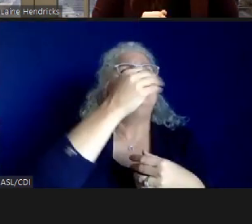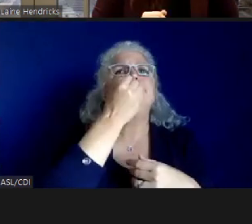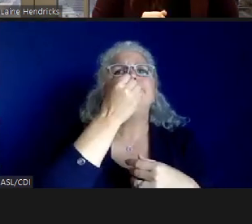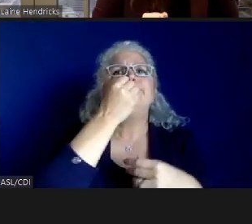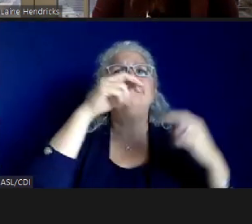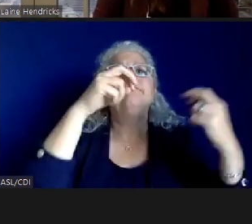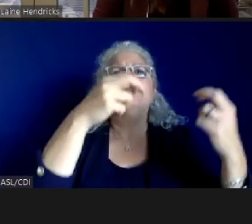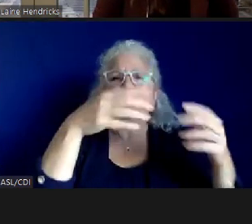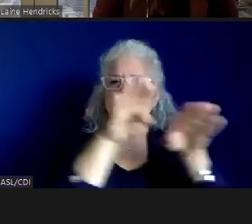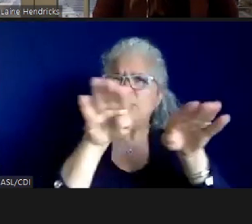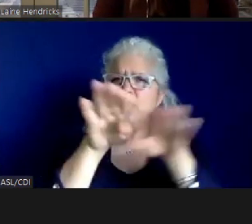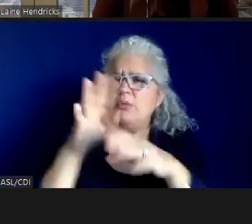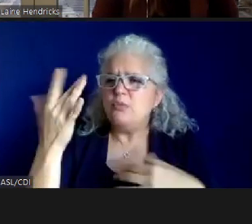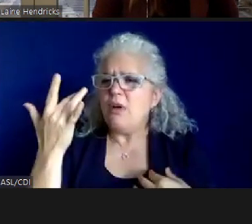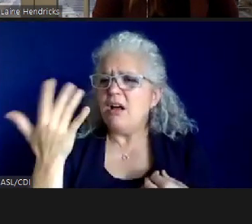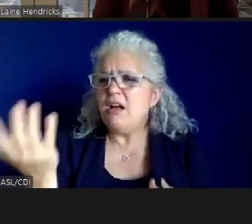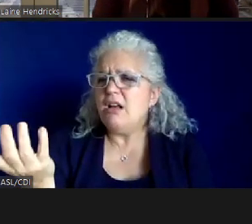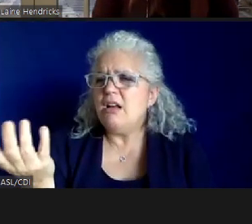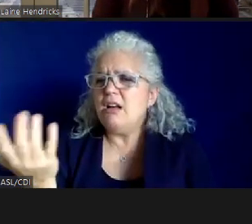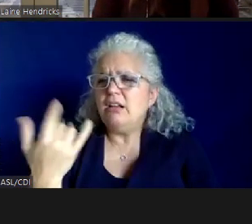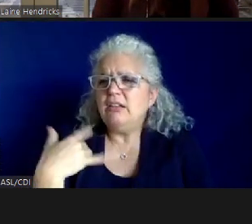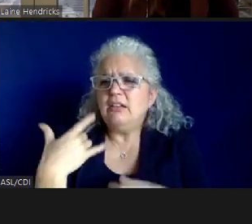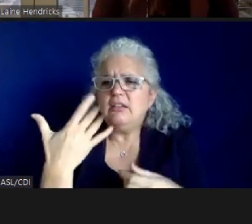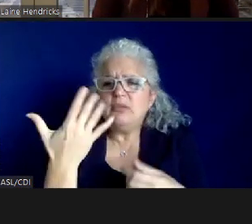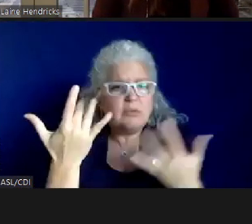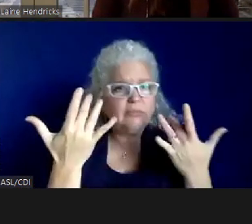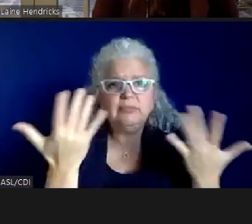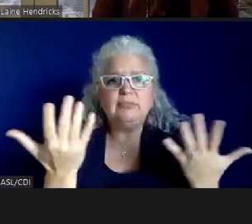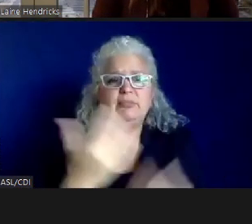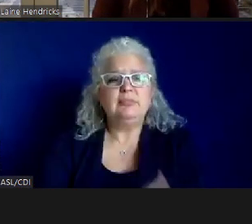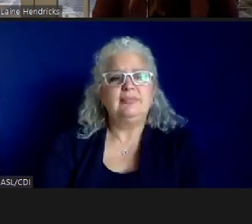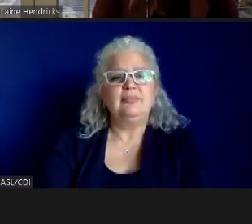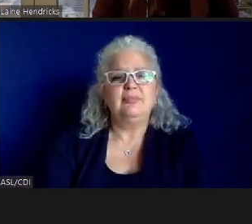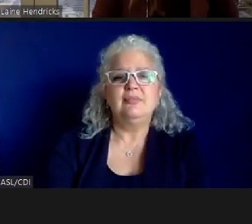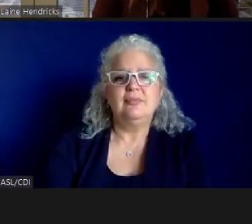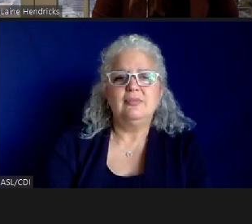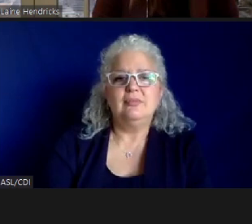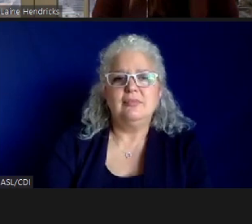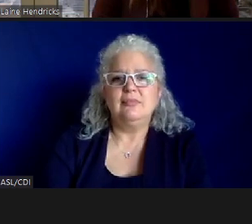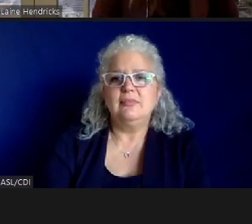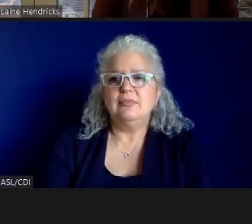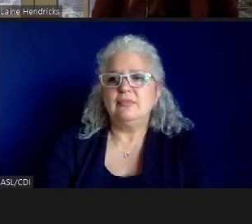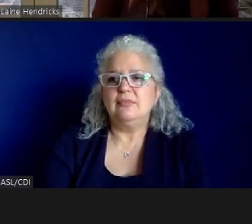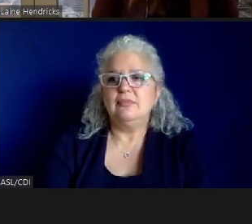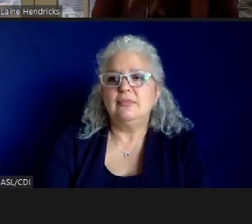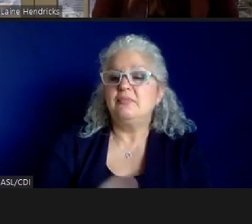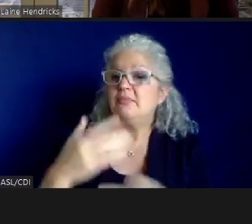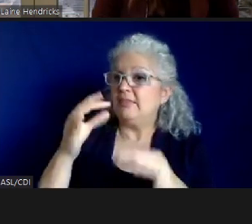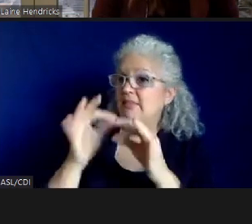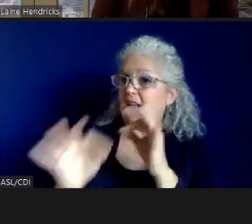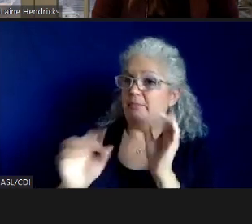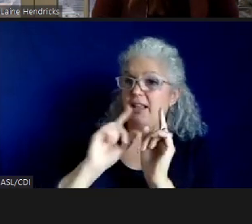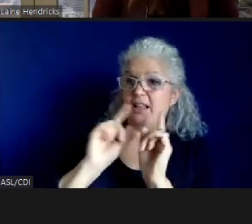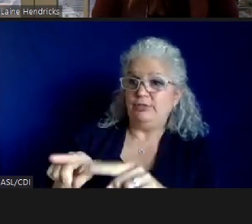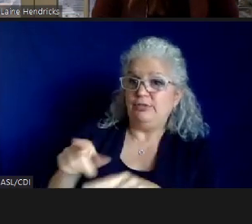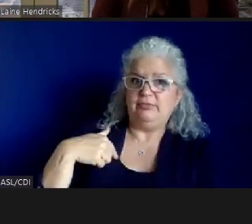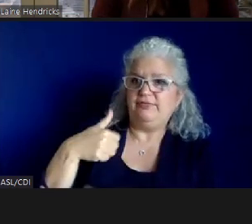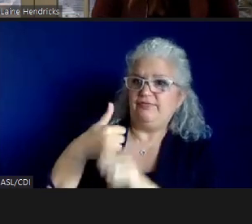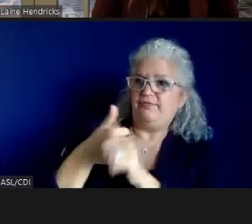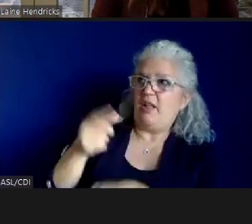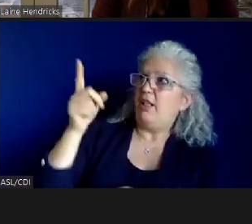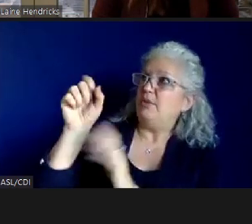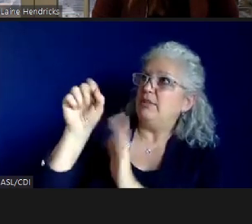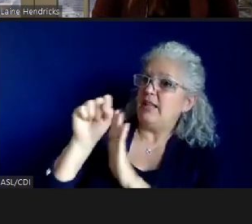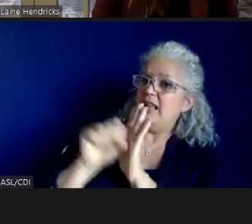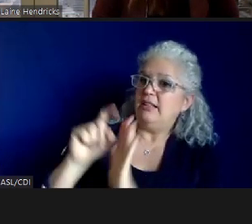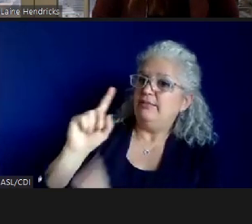Yeah, the simplest answer to that question is that we are operating under the state stay-at-home order. We had